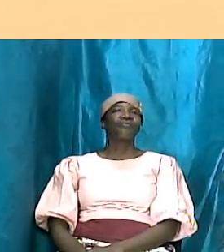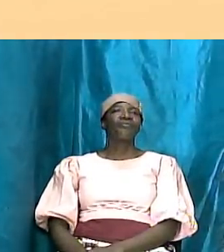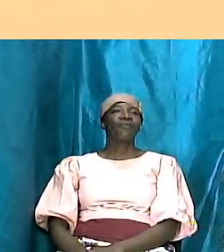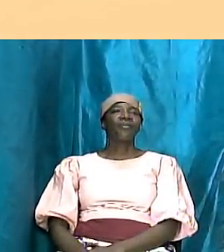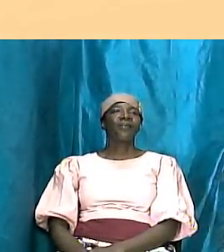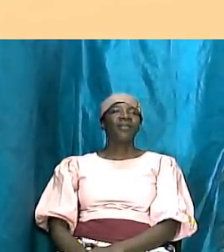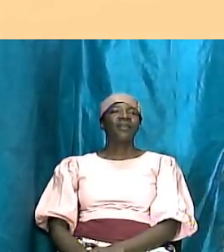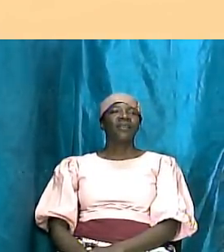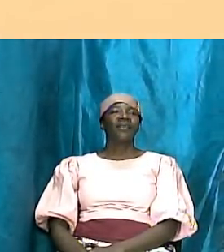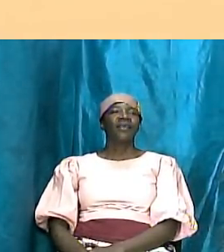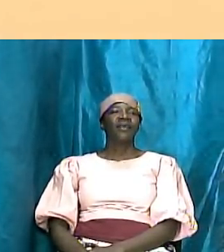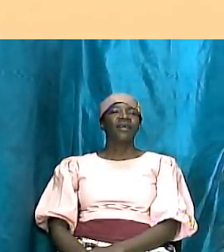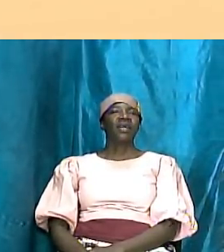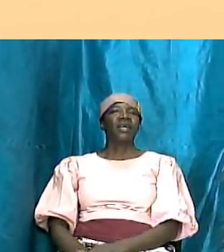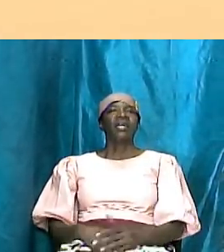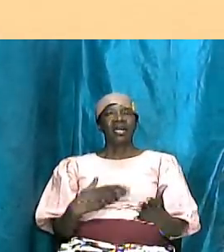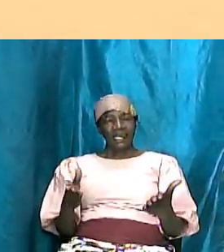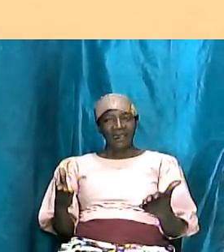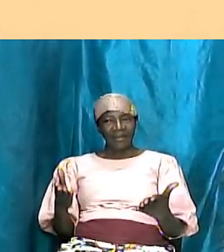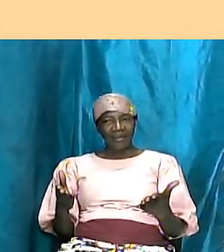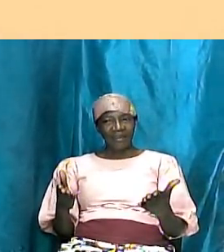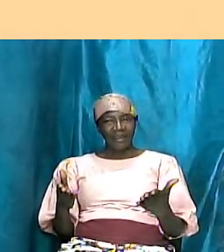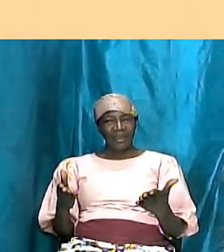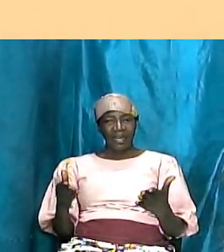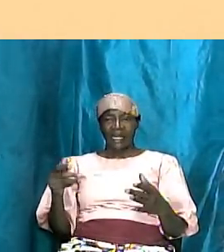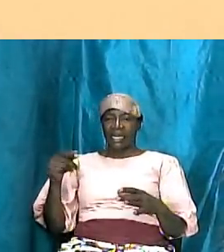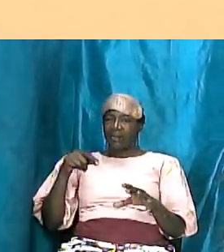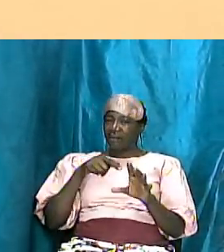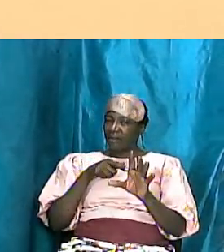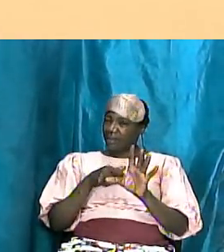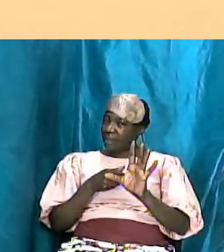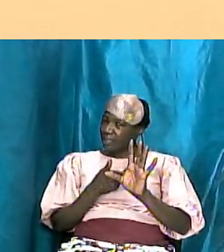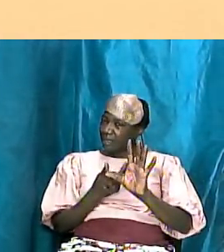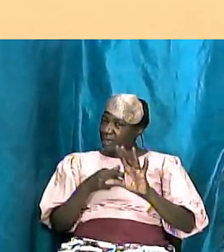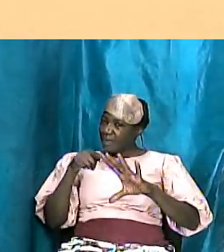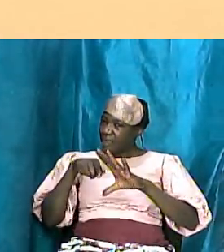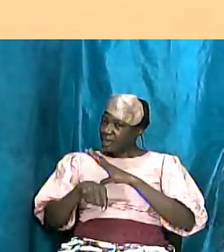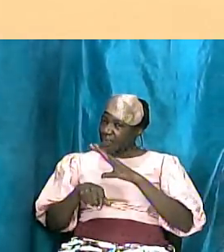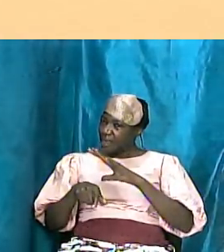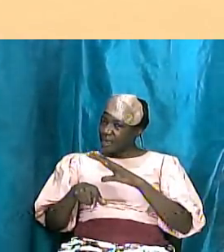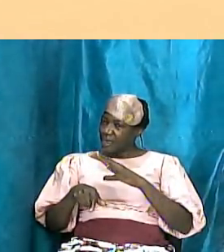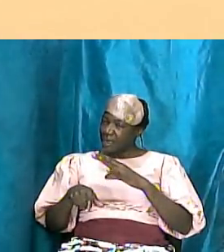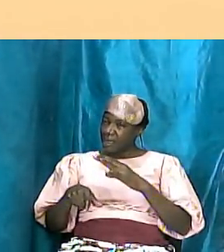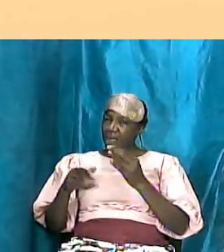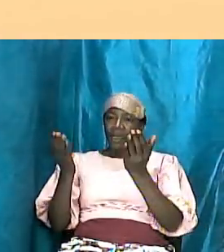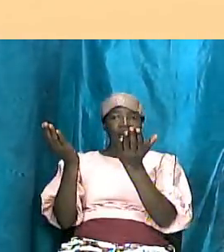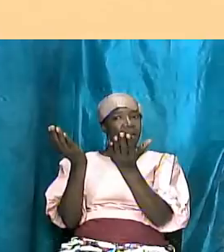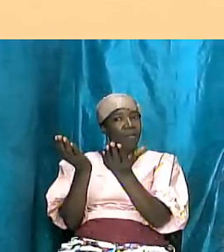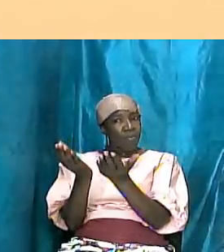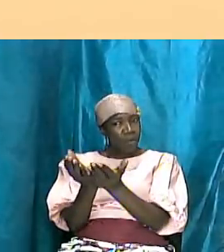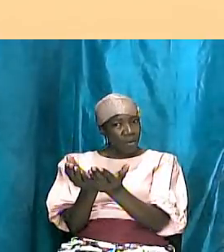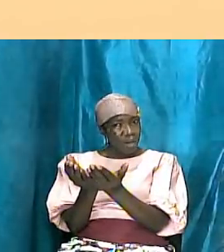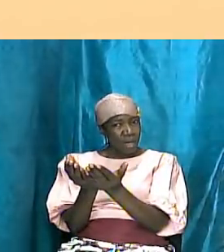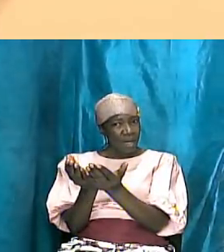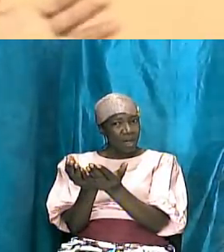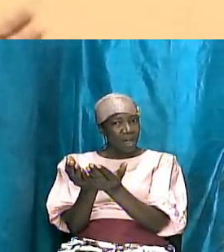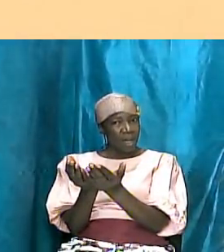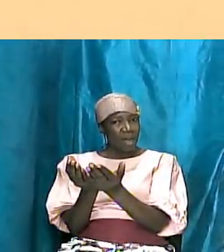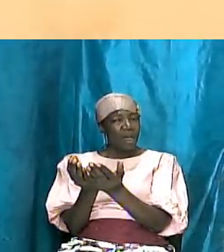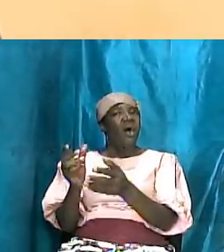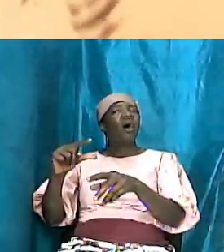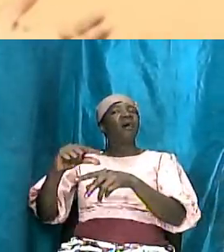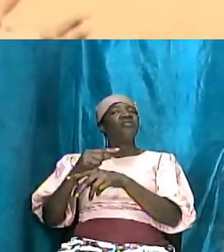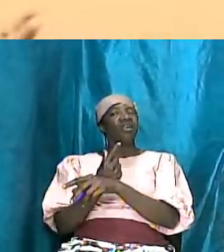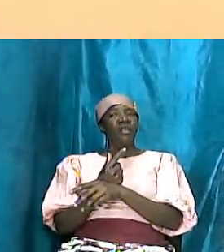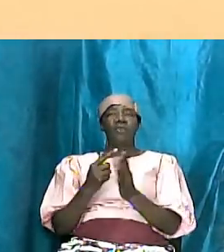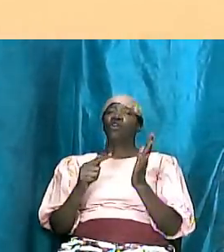practically amalgamated in the book of Genesis, then show it. Show me how you can, apart from that